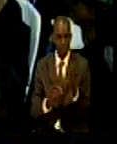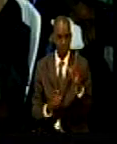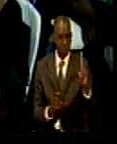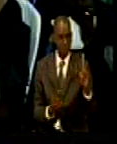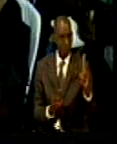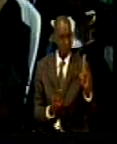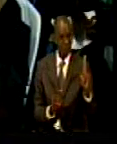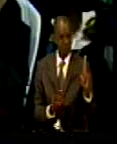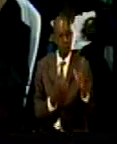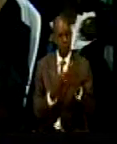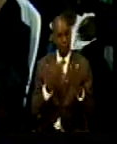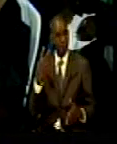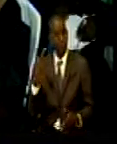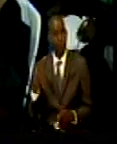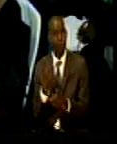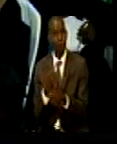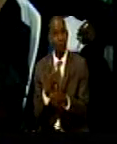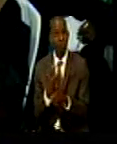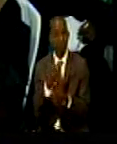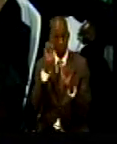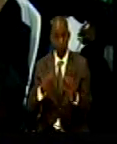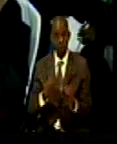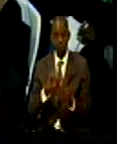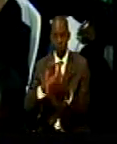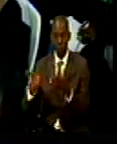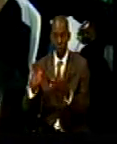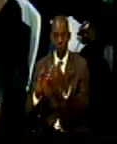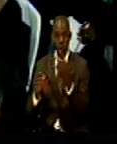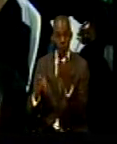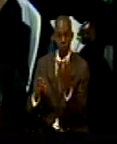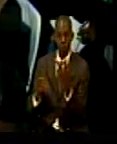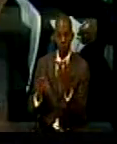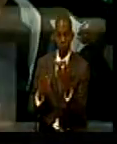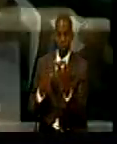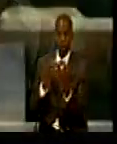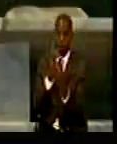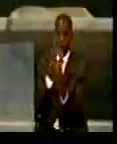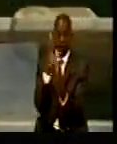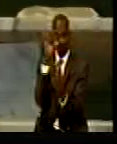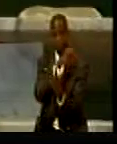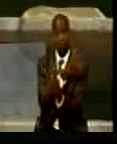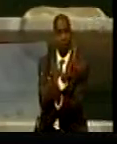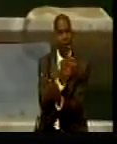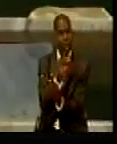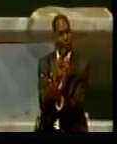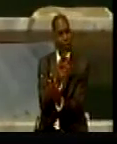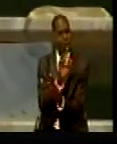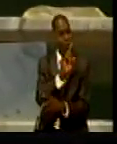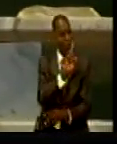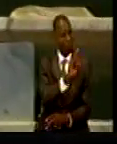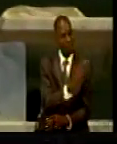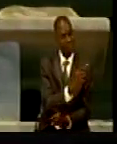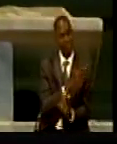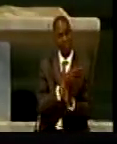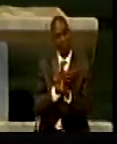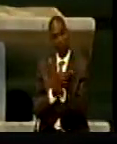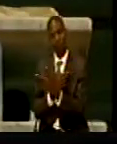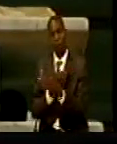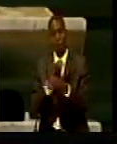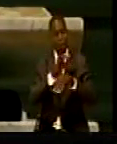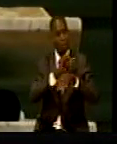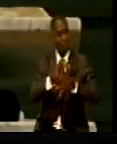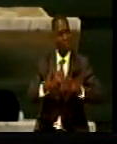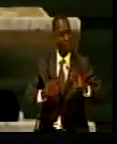count two before you count three. The word first. The message first. And then